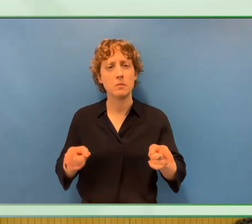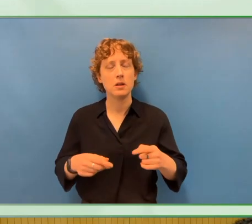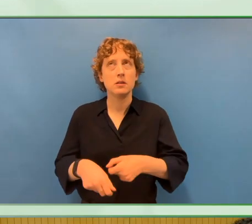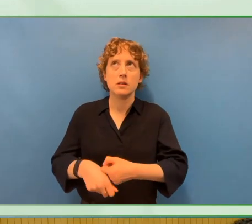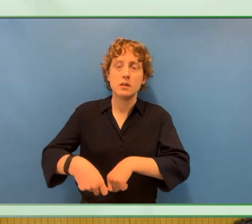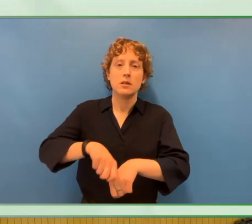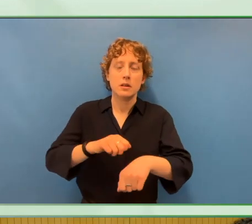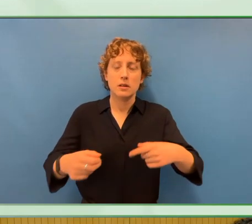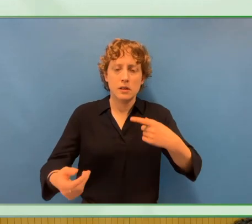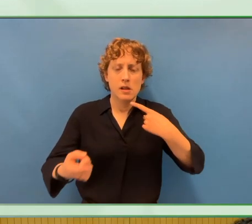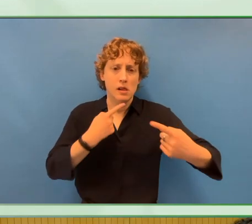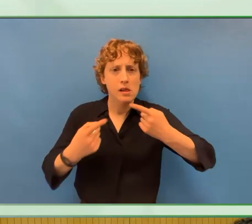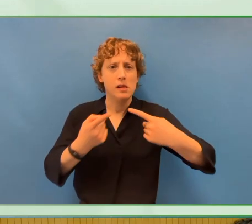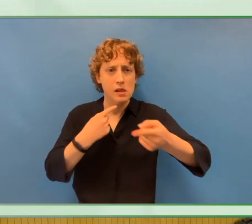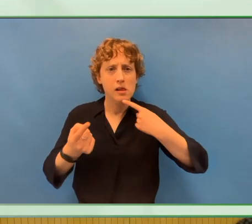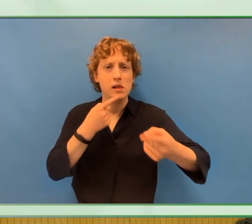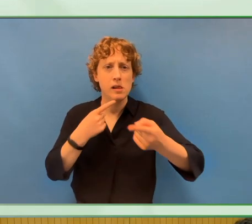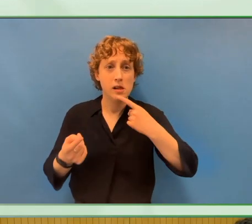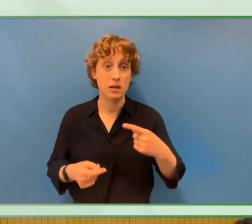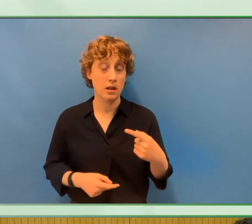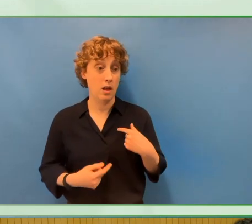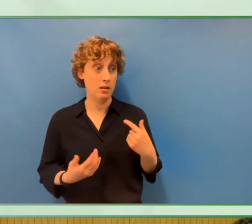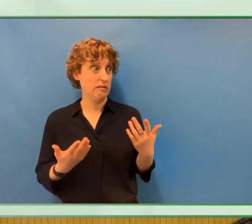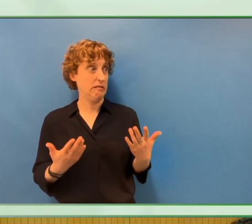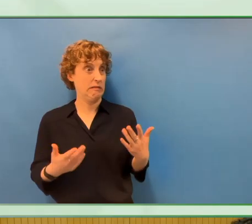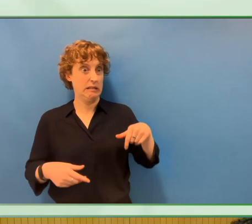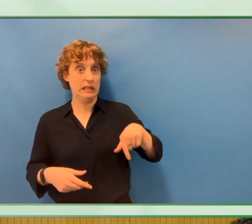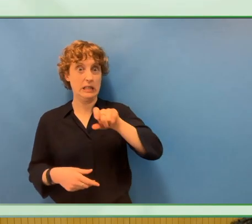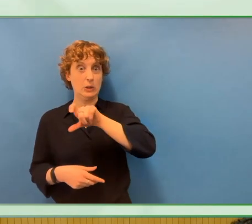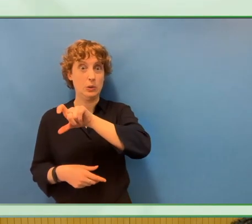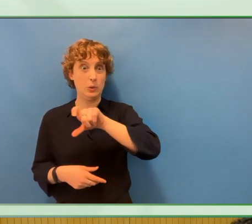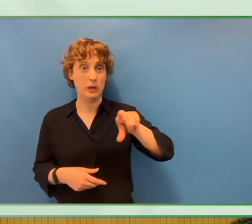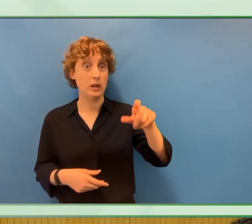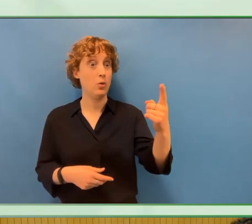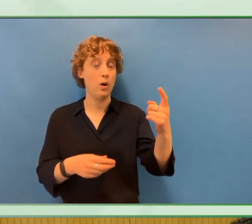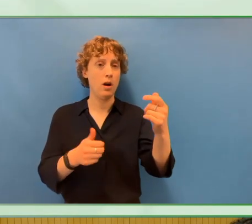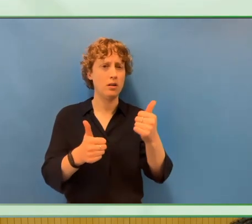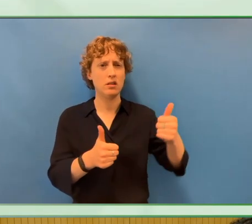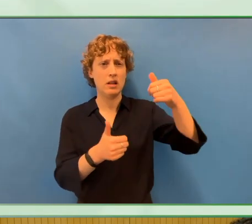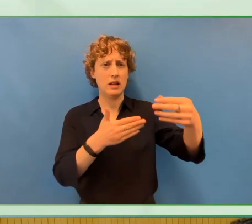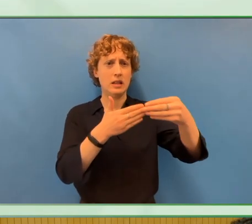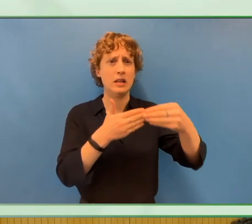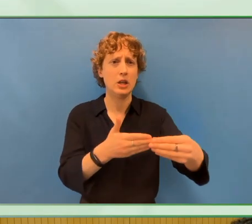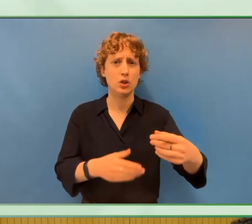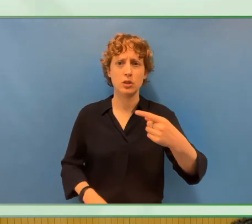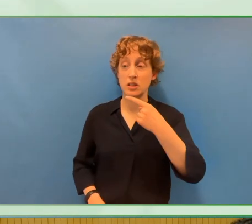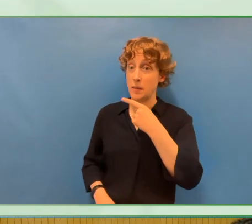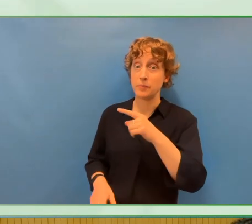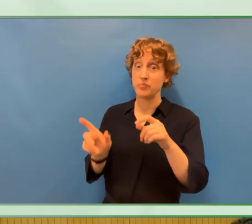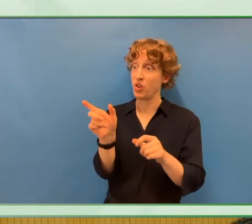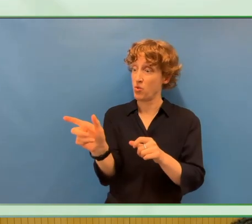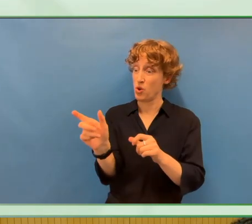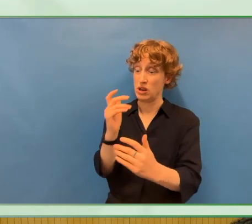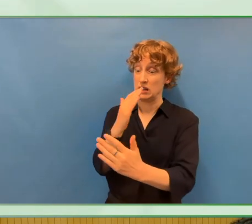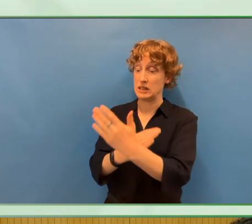global disability leader, you referenced it, say that the word disability is dangerous. I don't know what we're doing if that's the rhetoric